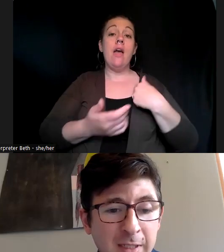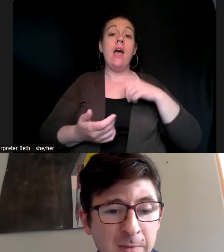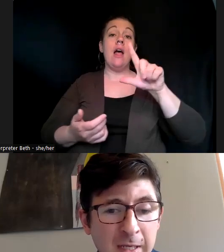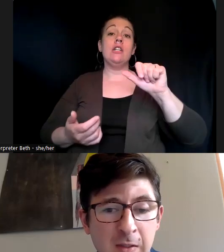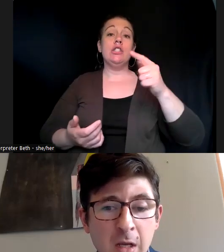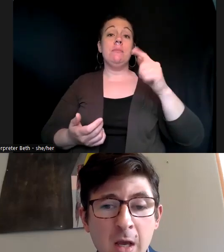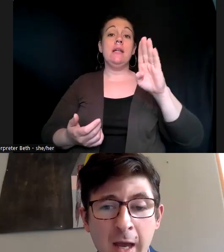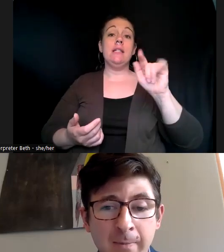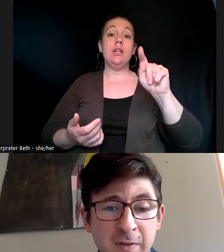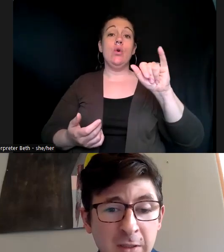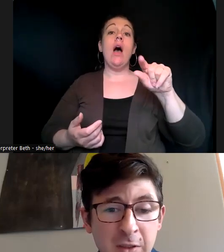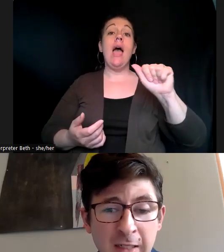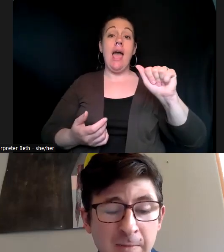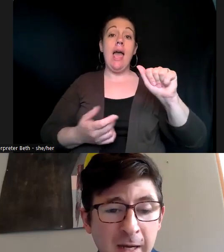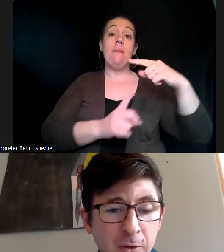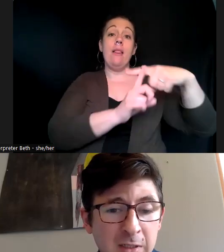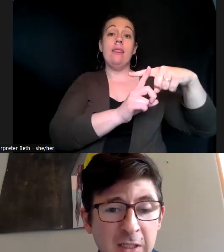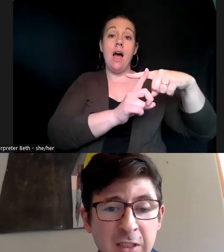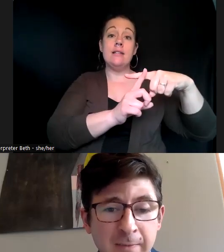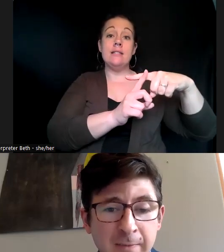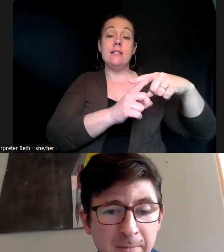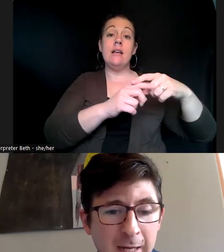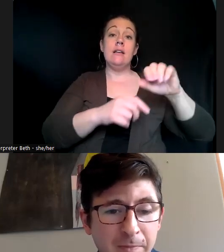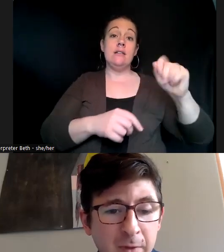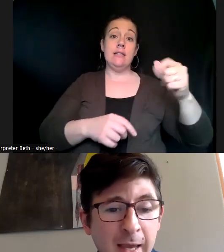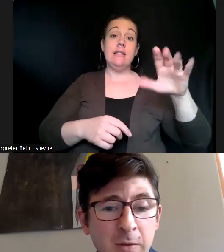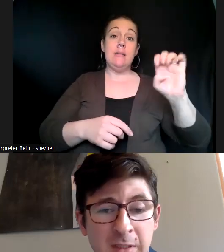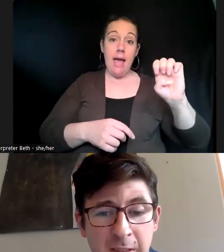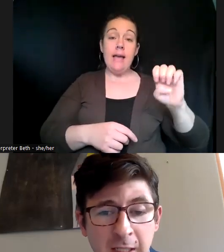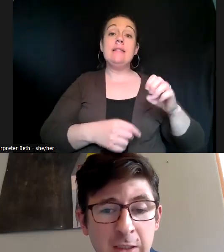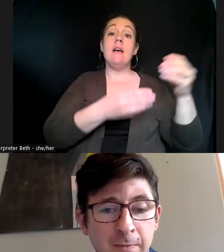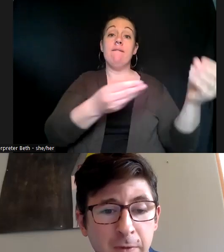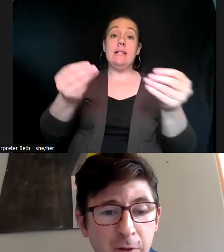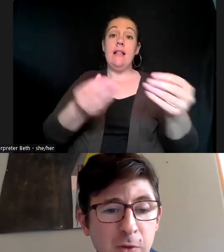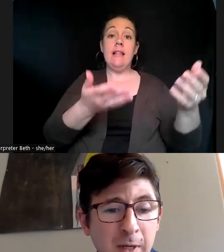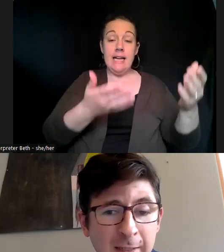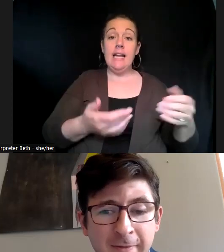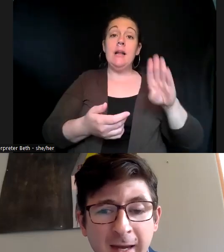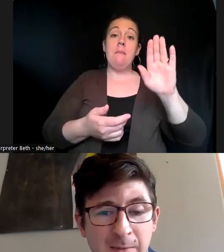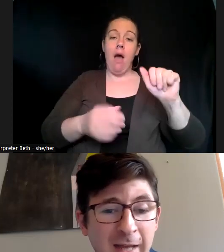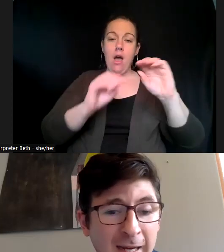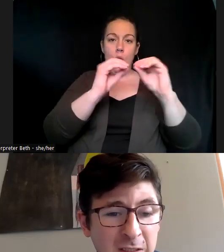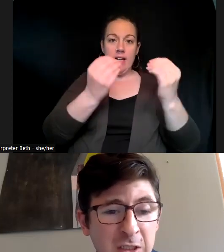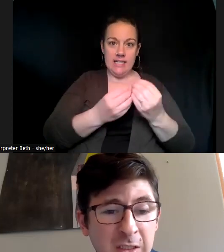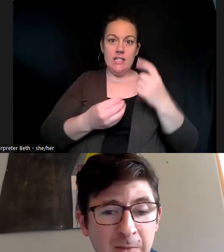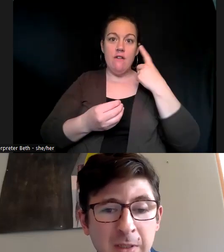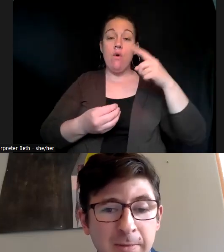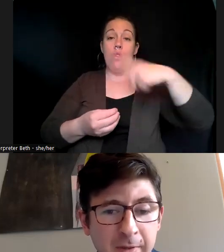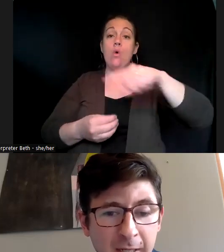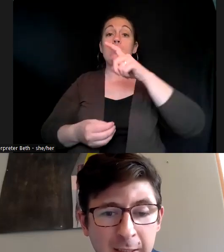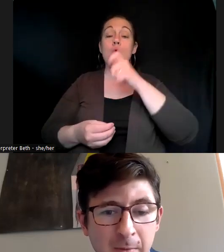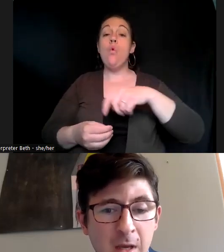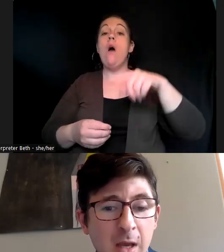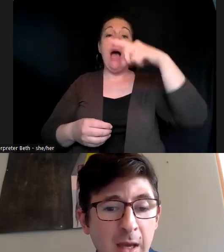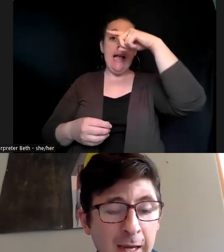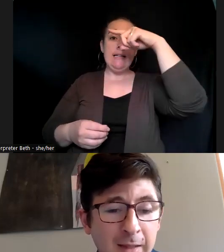LGBTQIA+ space facilitated by an organization in Vermont. They had a listening session for those who identify as Black, Indigenous, and people